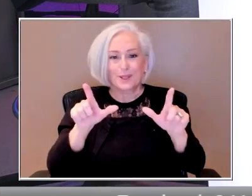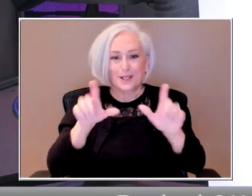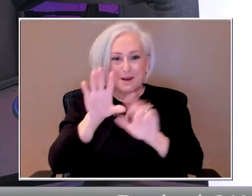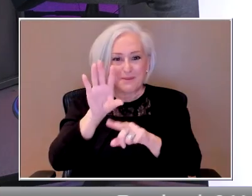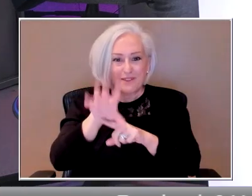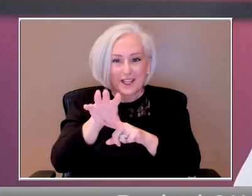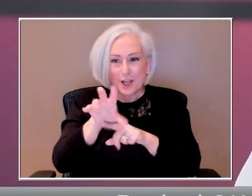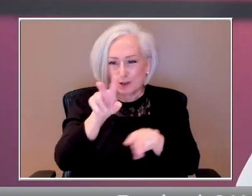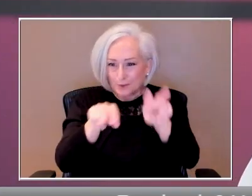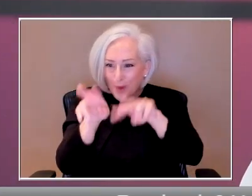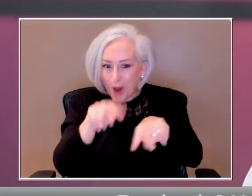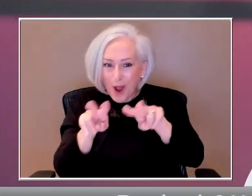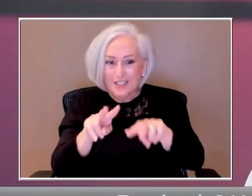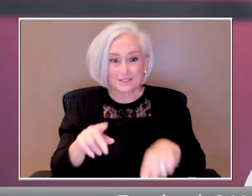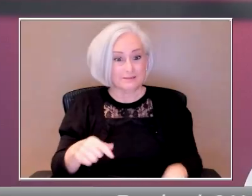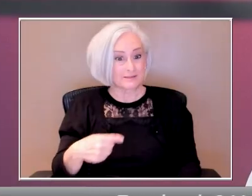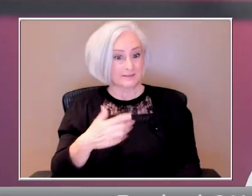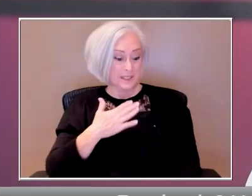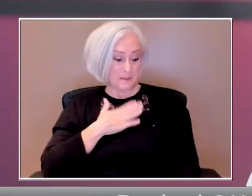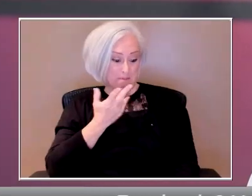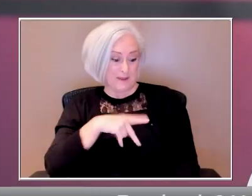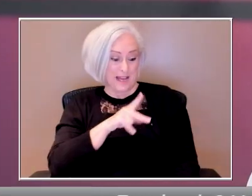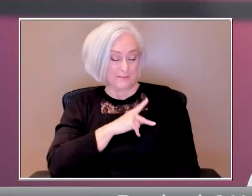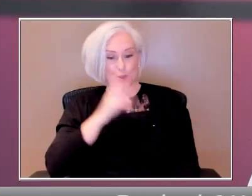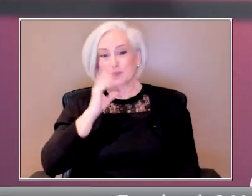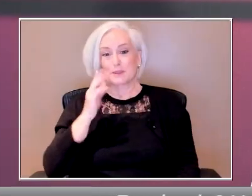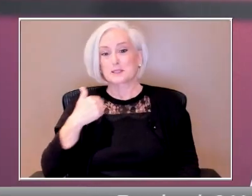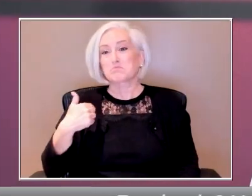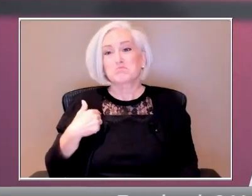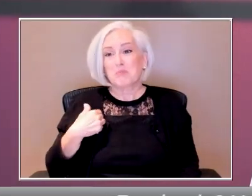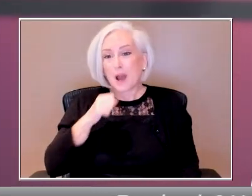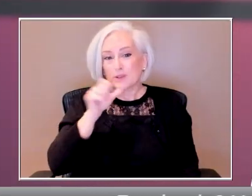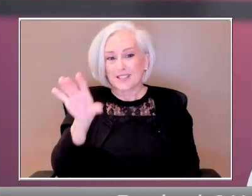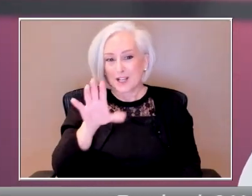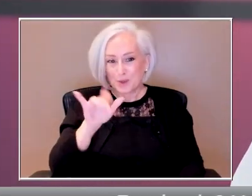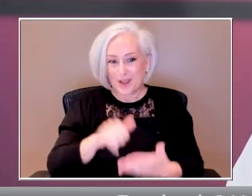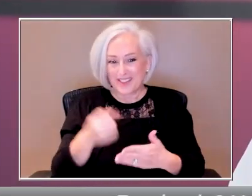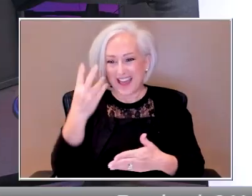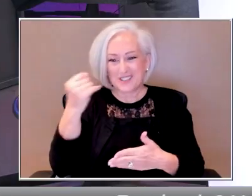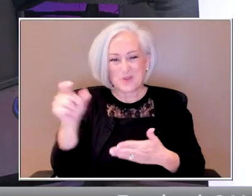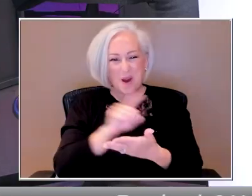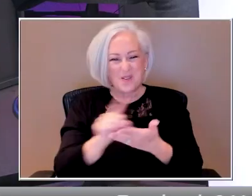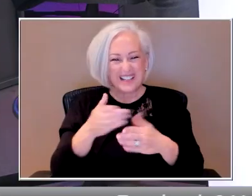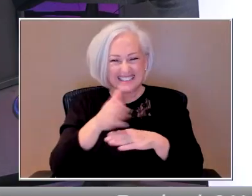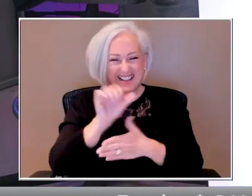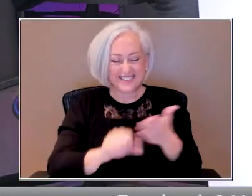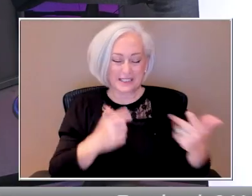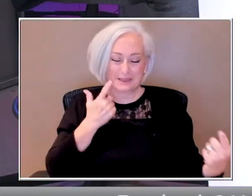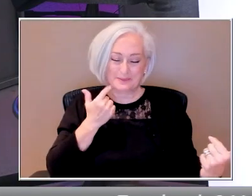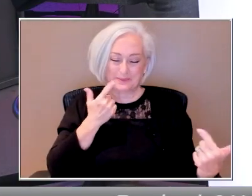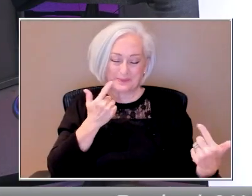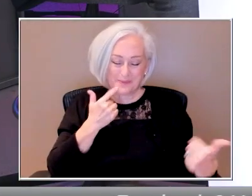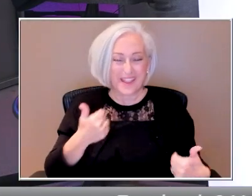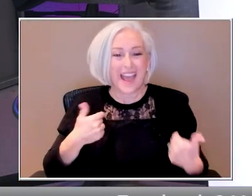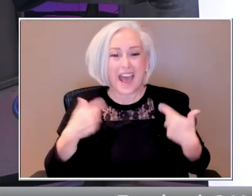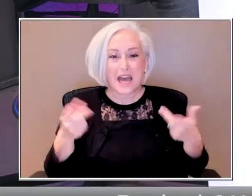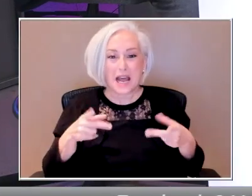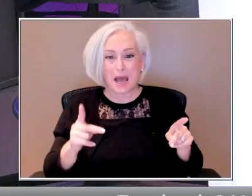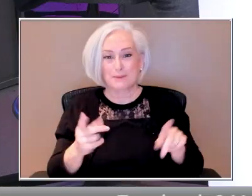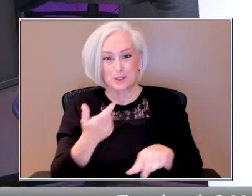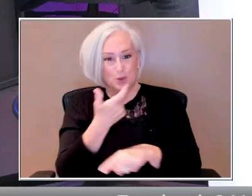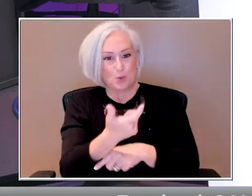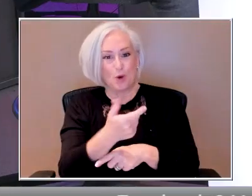tell you from personal experience, I was not doing that 12 weeks after surgery. I had the opportunity to watch him perform this weekend,